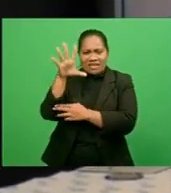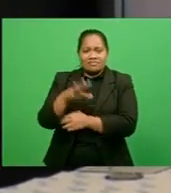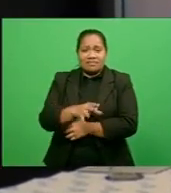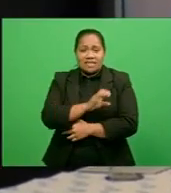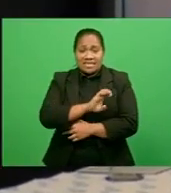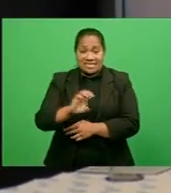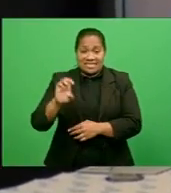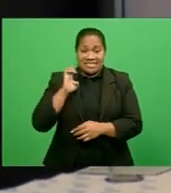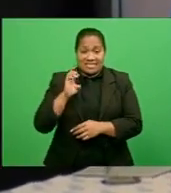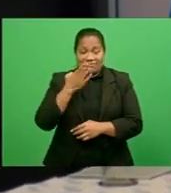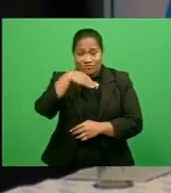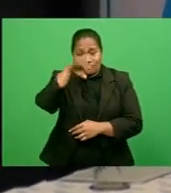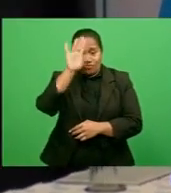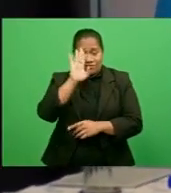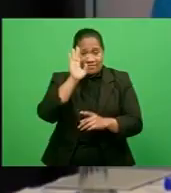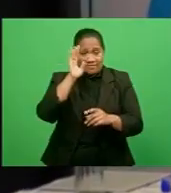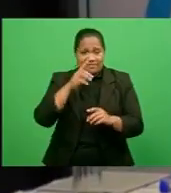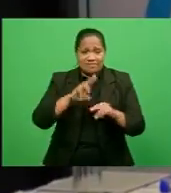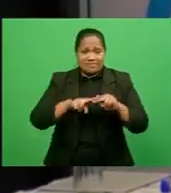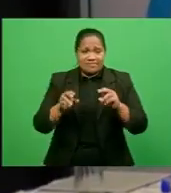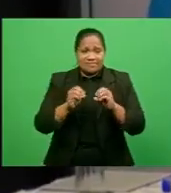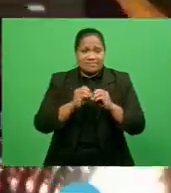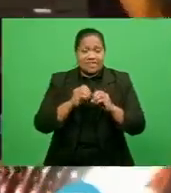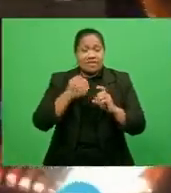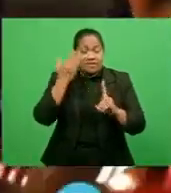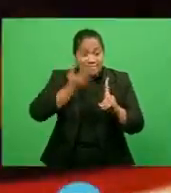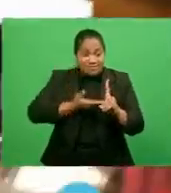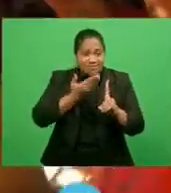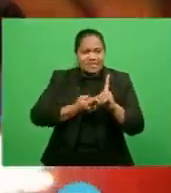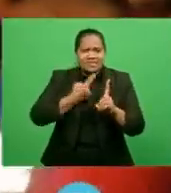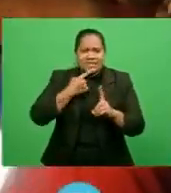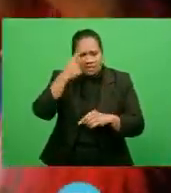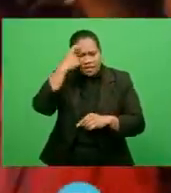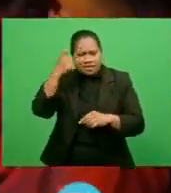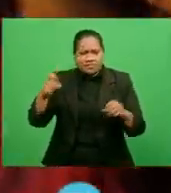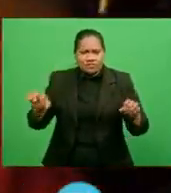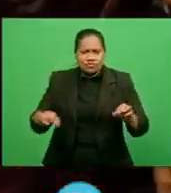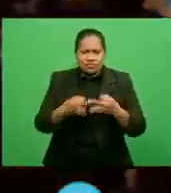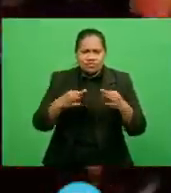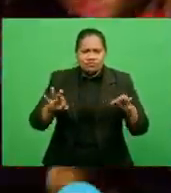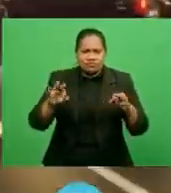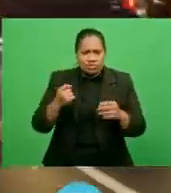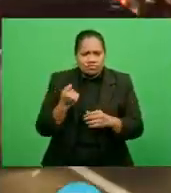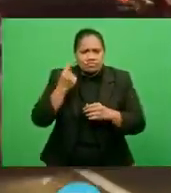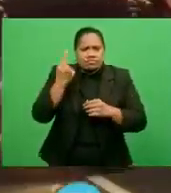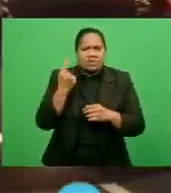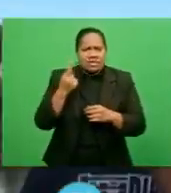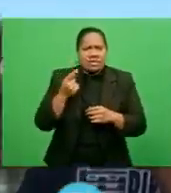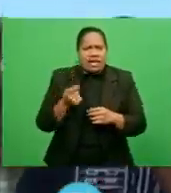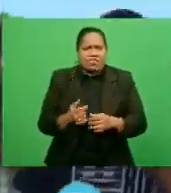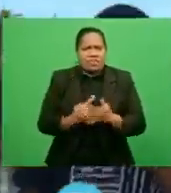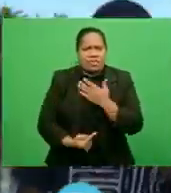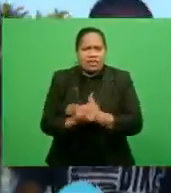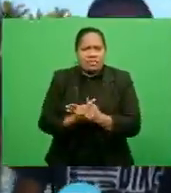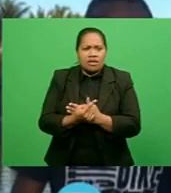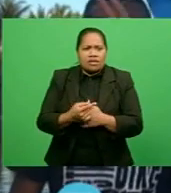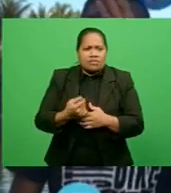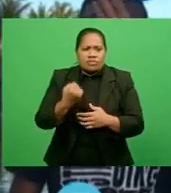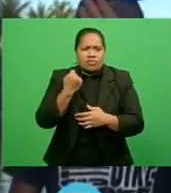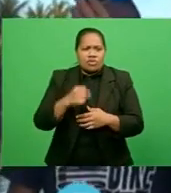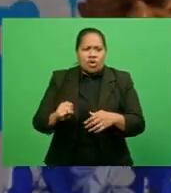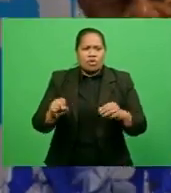Syed Qayyum says the idea for the song emerged after noting there would be no Fiji Day concert due to the social